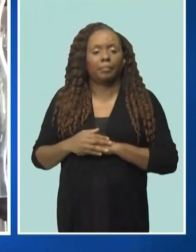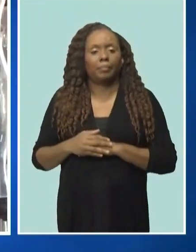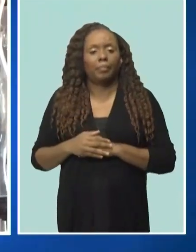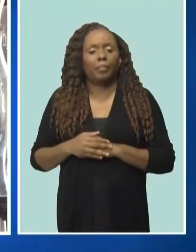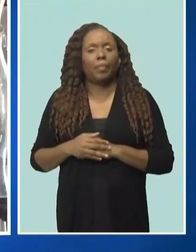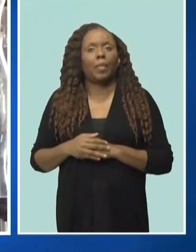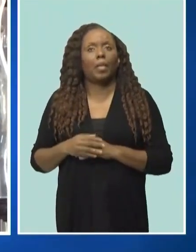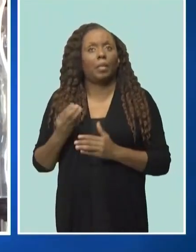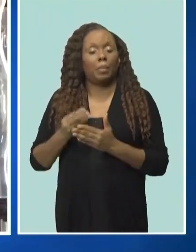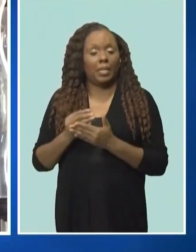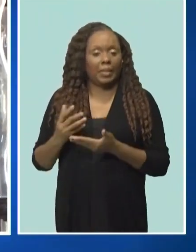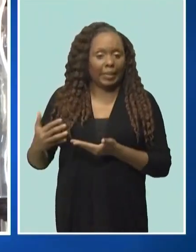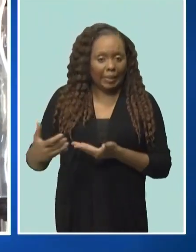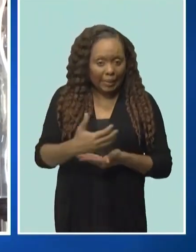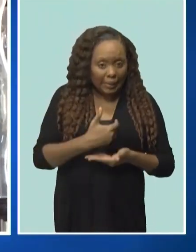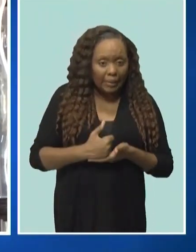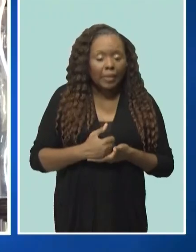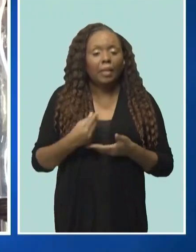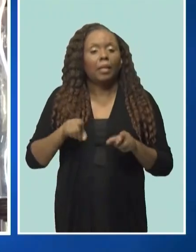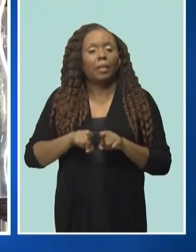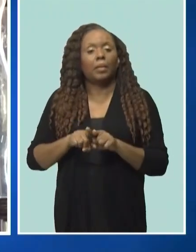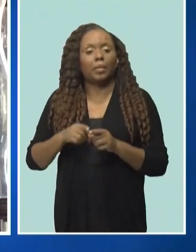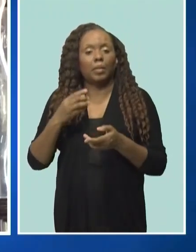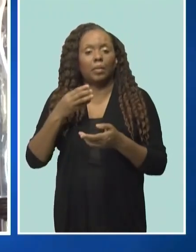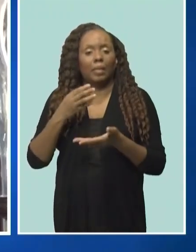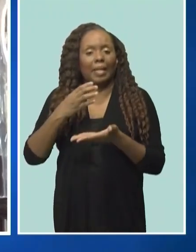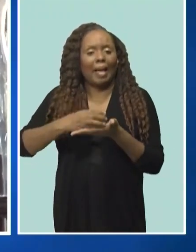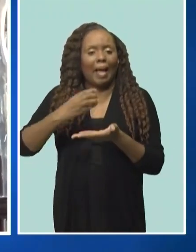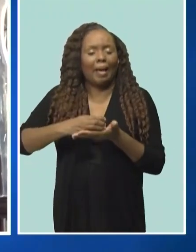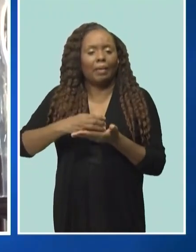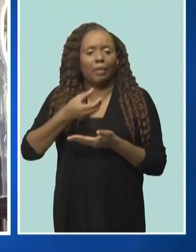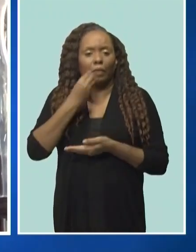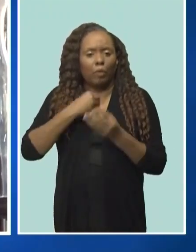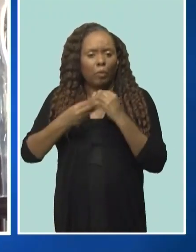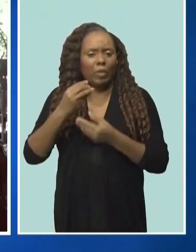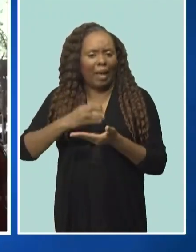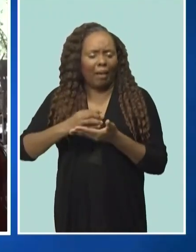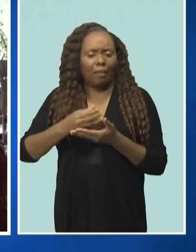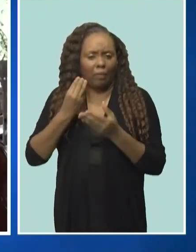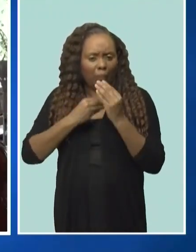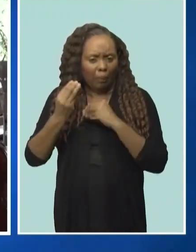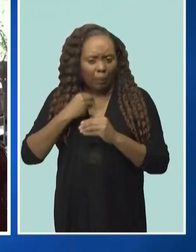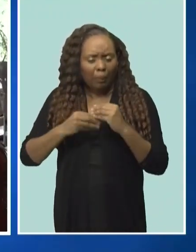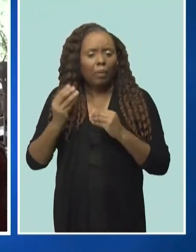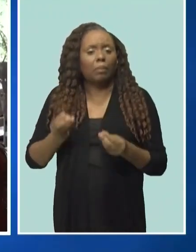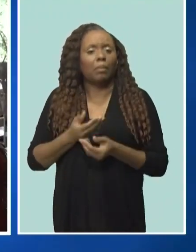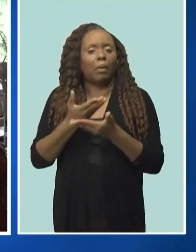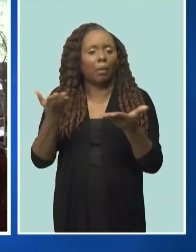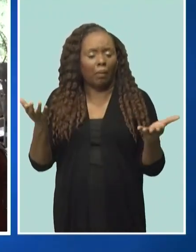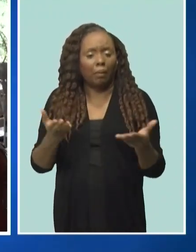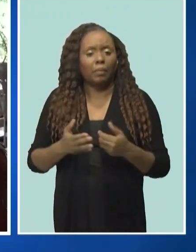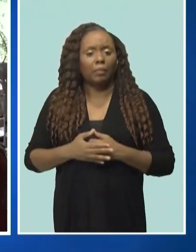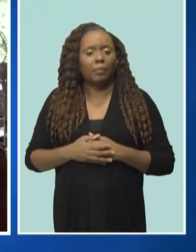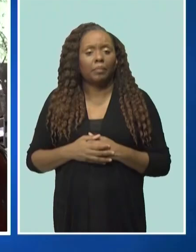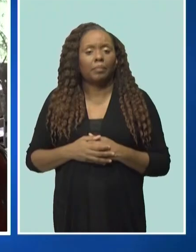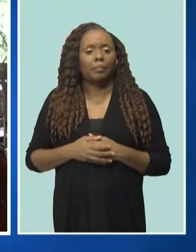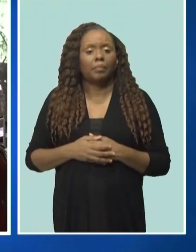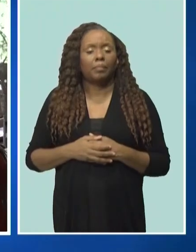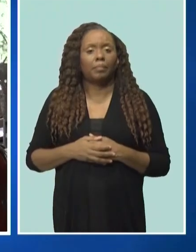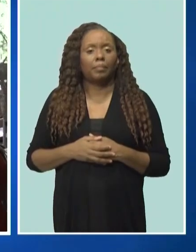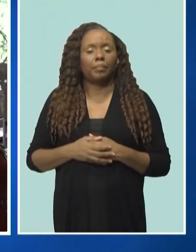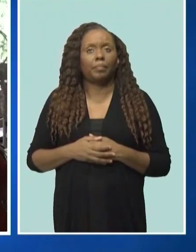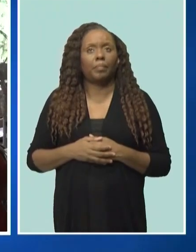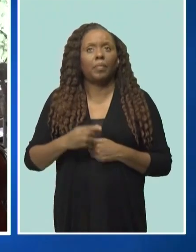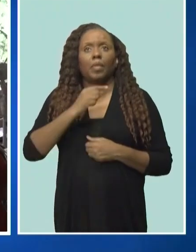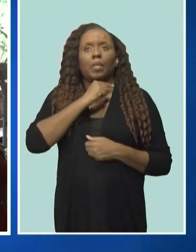non-perishable items, will be distributed to the affected islands. In the homily, Father Charles Dominique reminded them of God's presence at